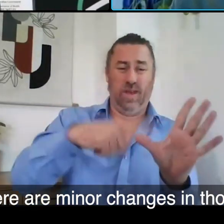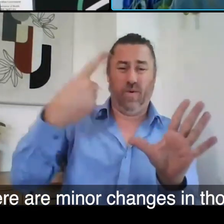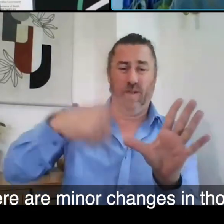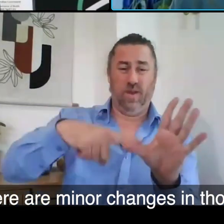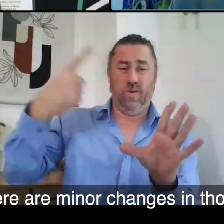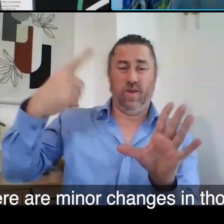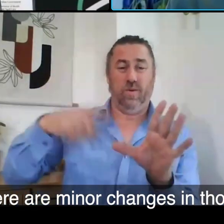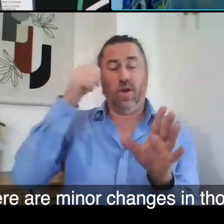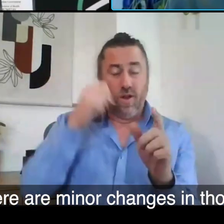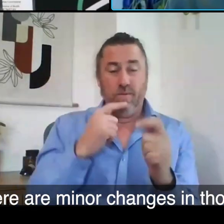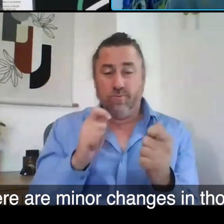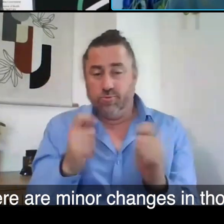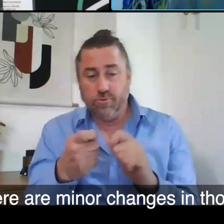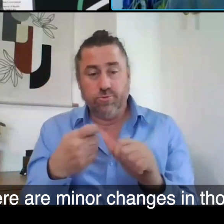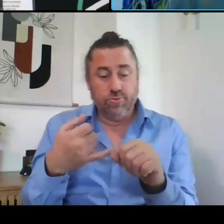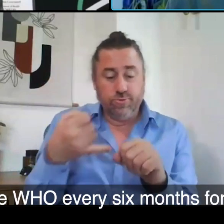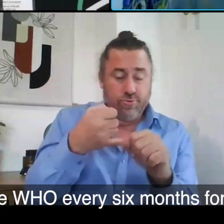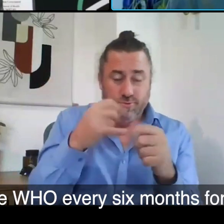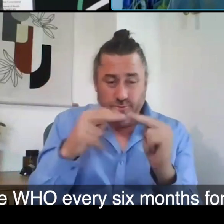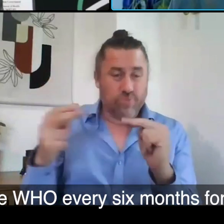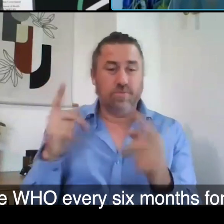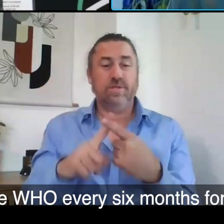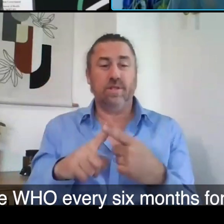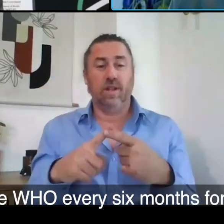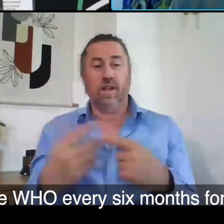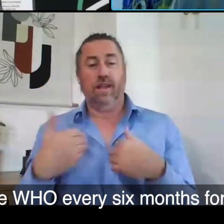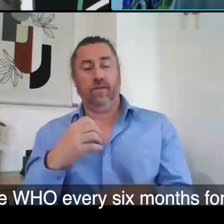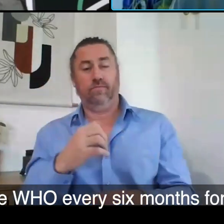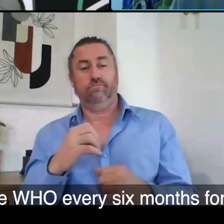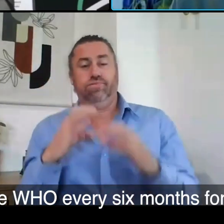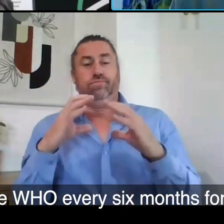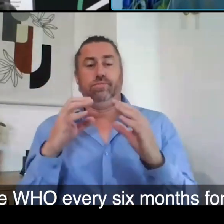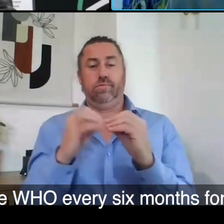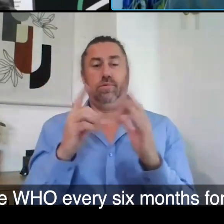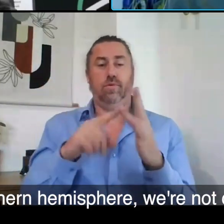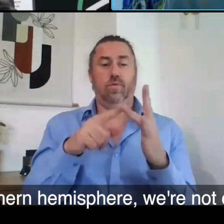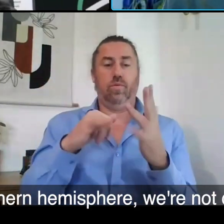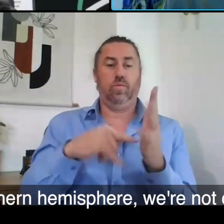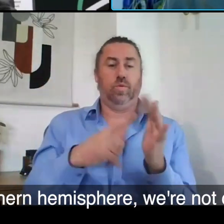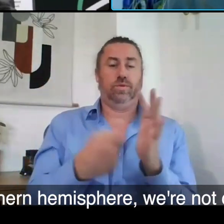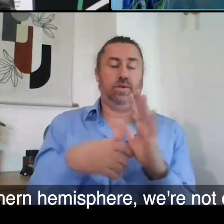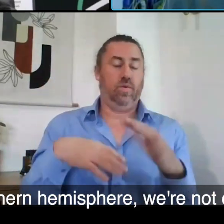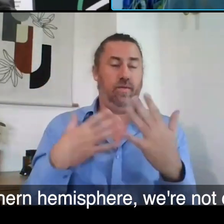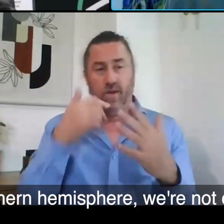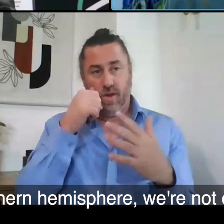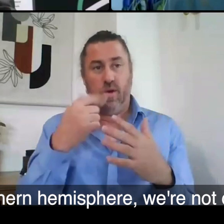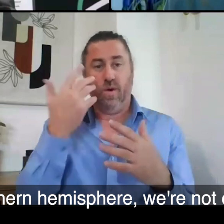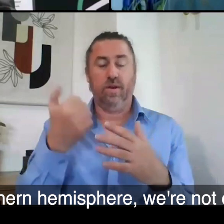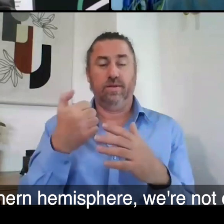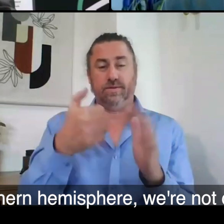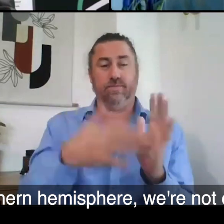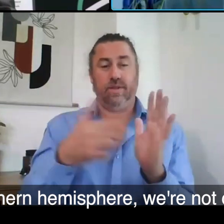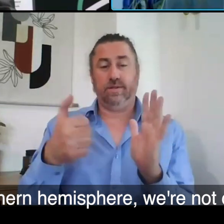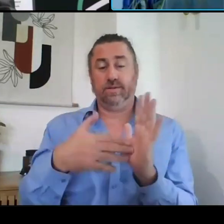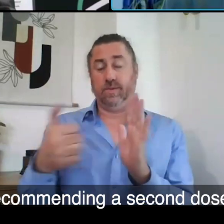minor changes in those strains directed by the WHO every 6 months for the southern and northern